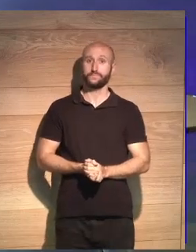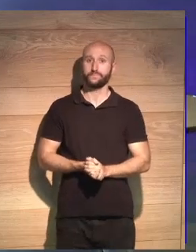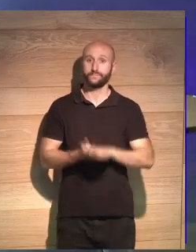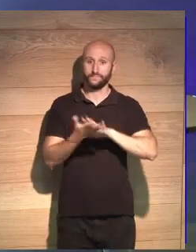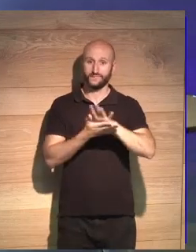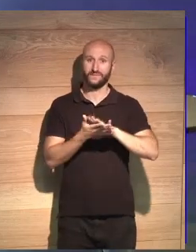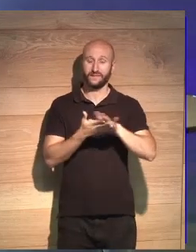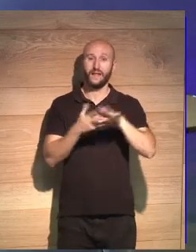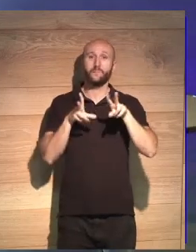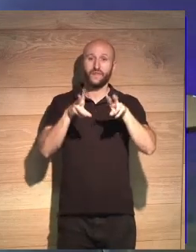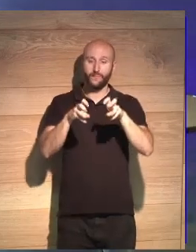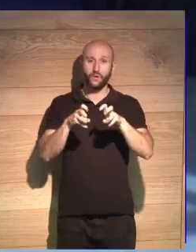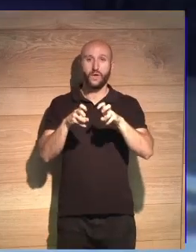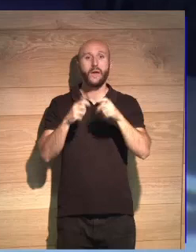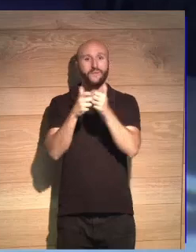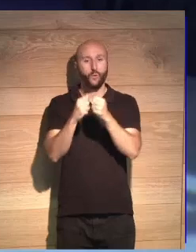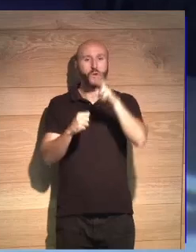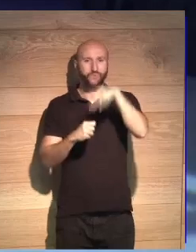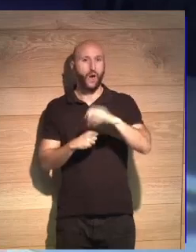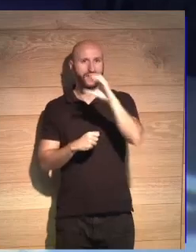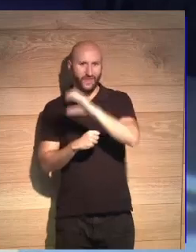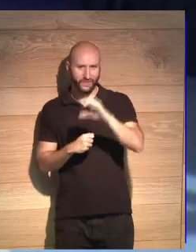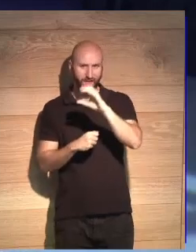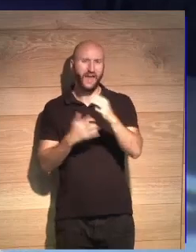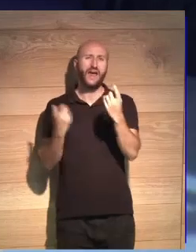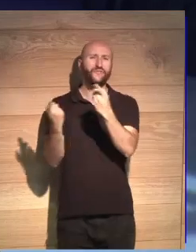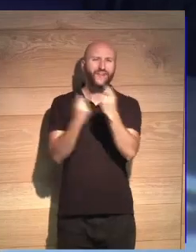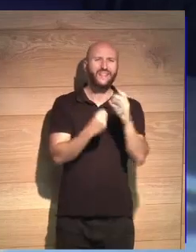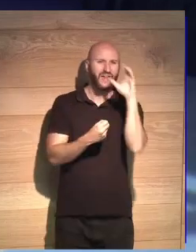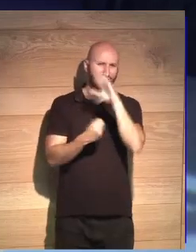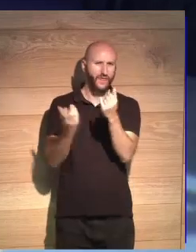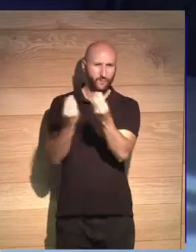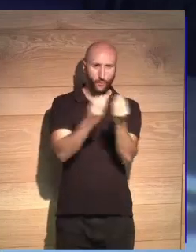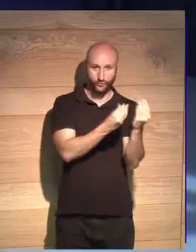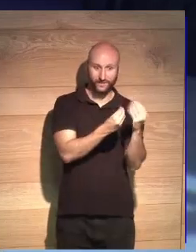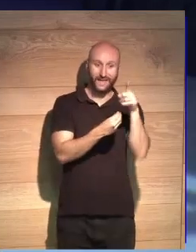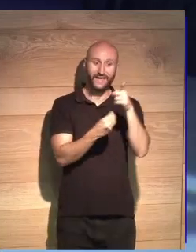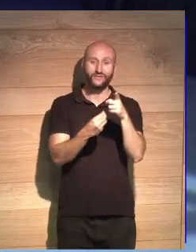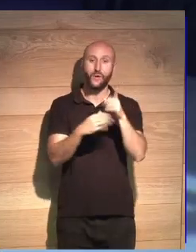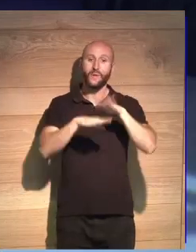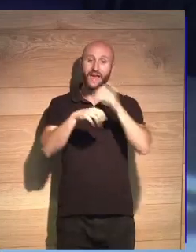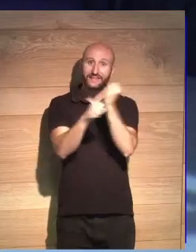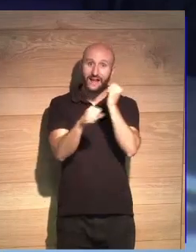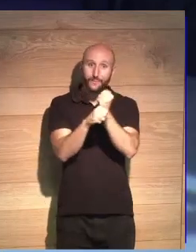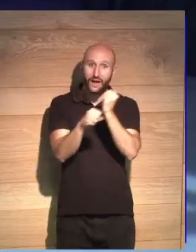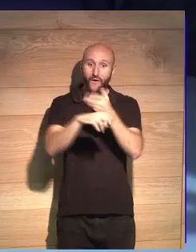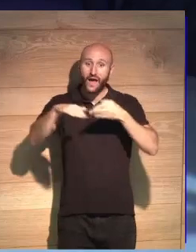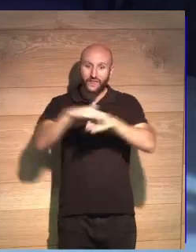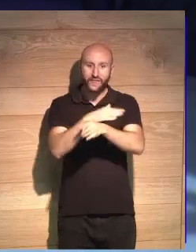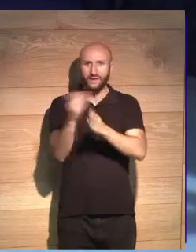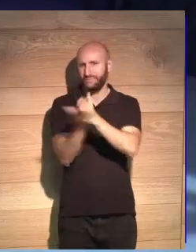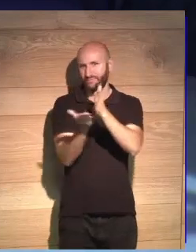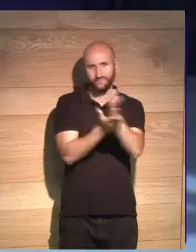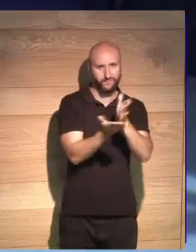Well, as I said at the beginning, video gaming is a science of sciences. You need many sciences to